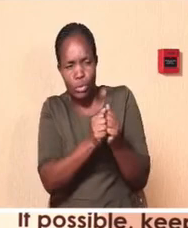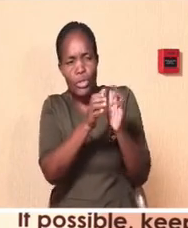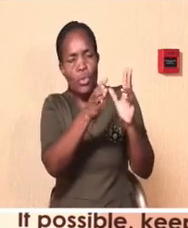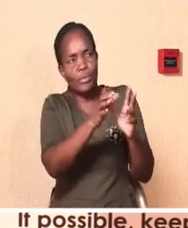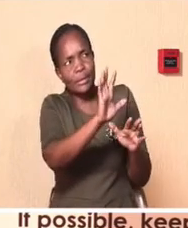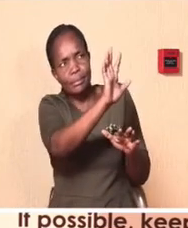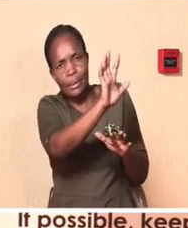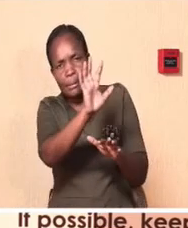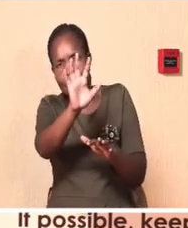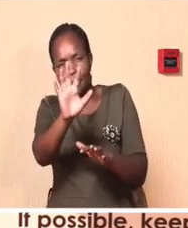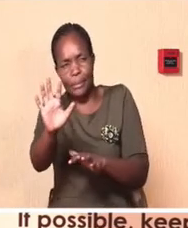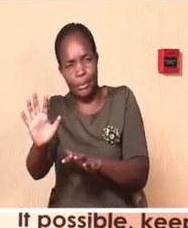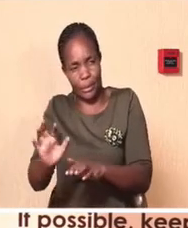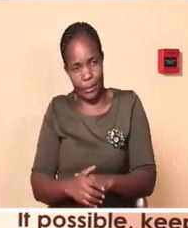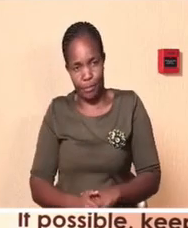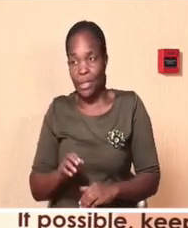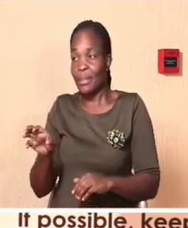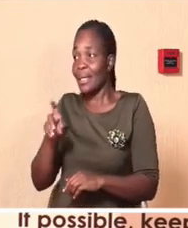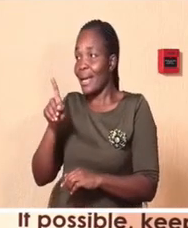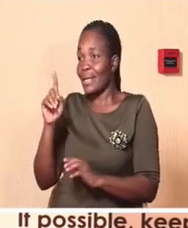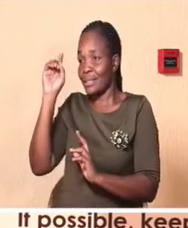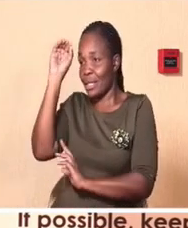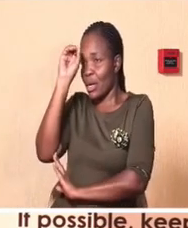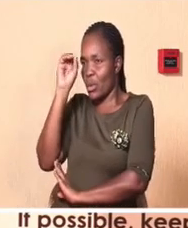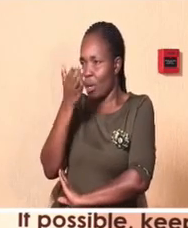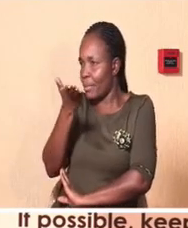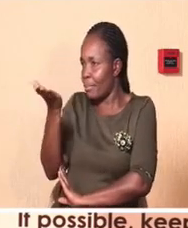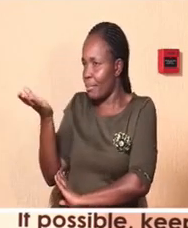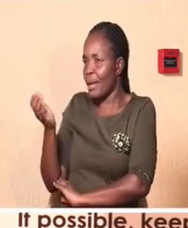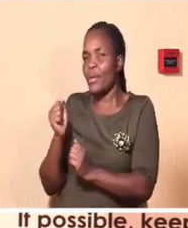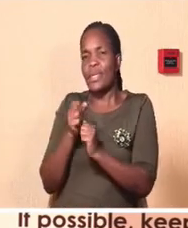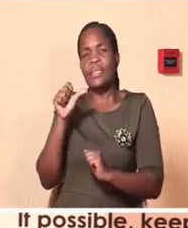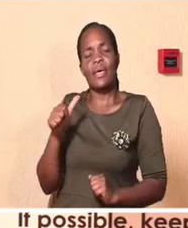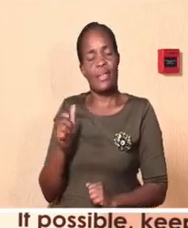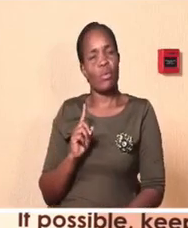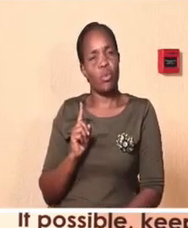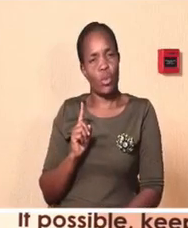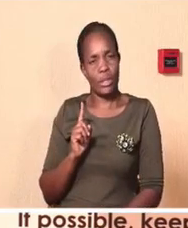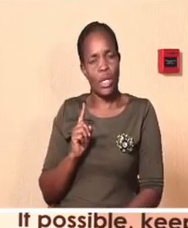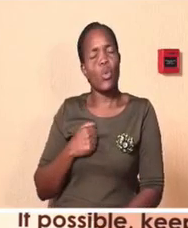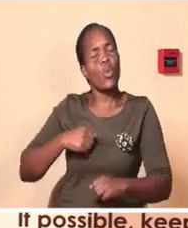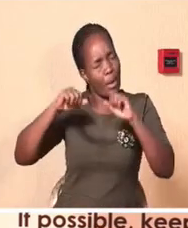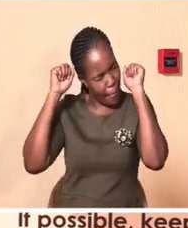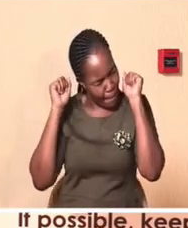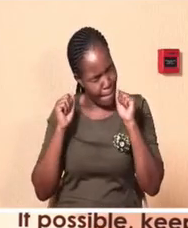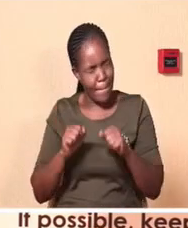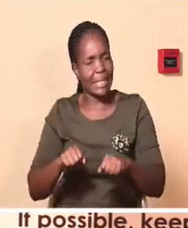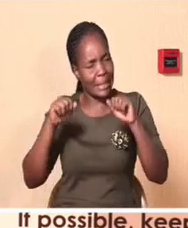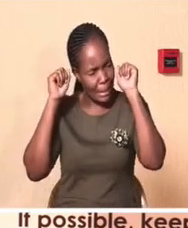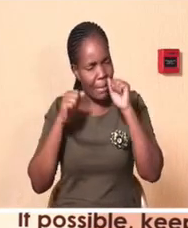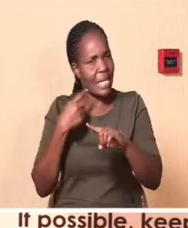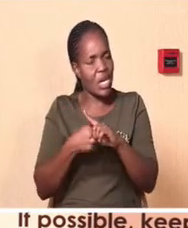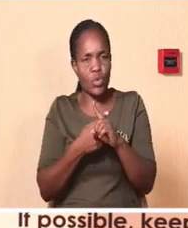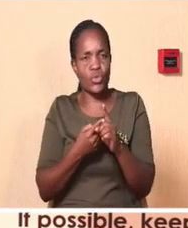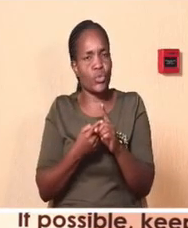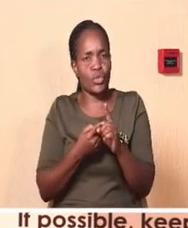to the media and others that let's really engage them,